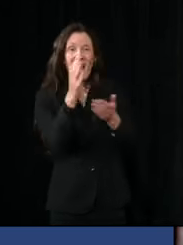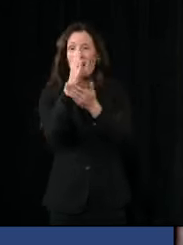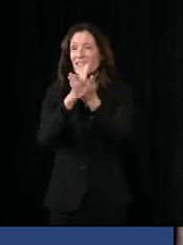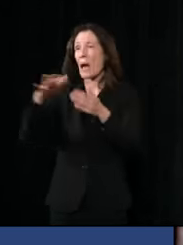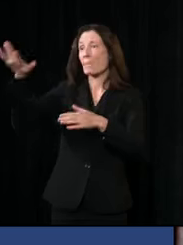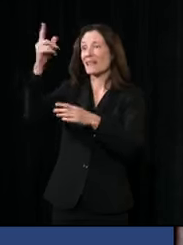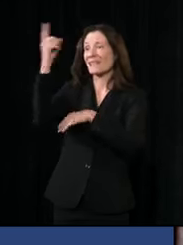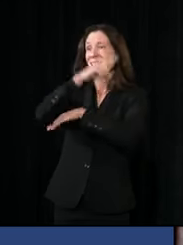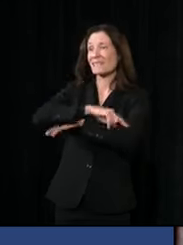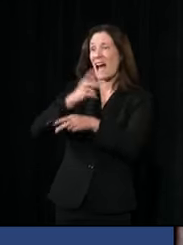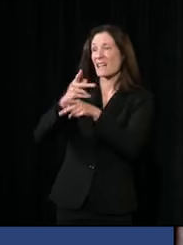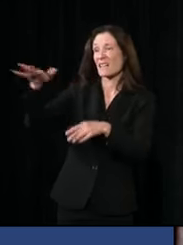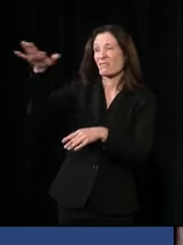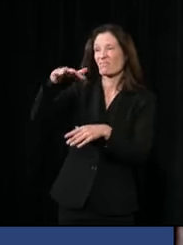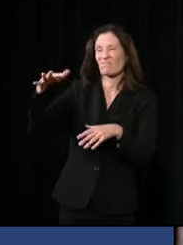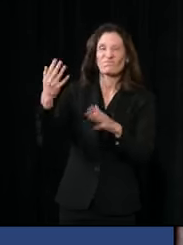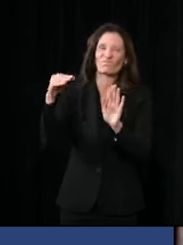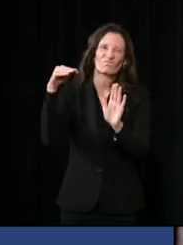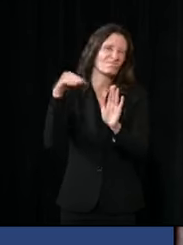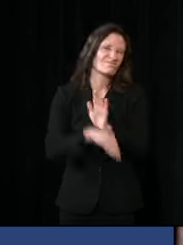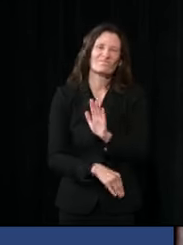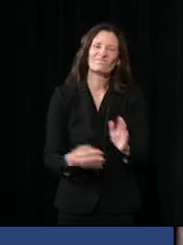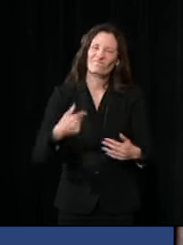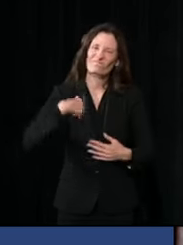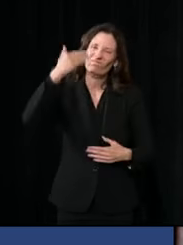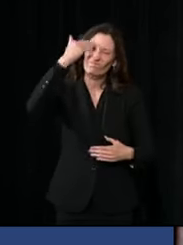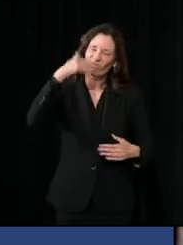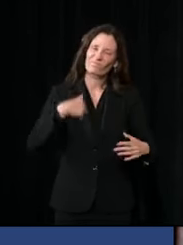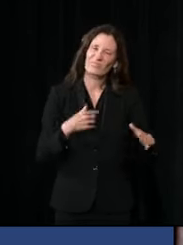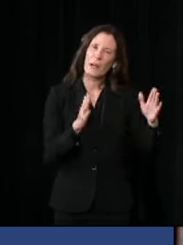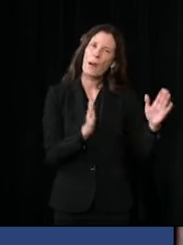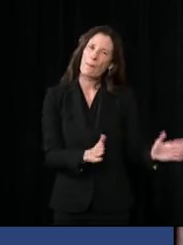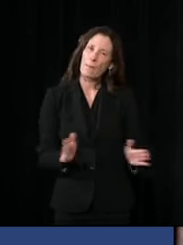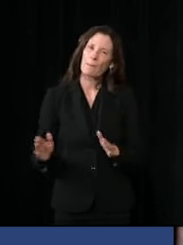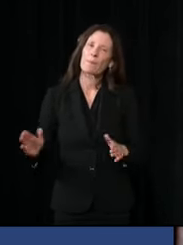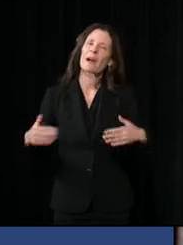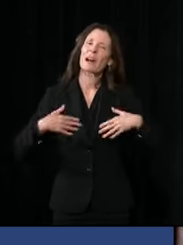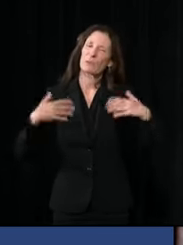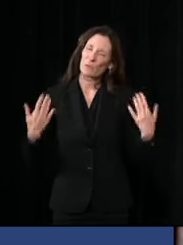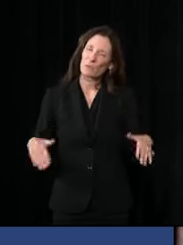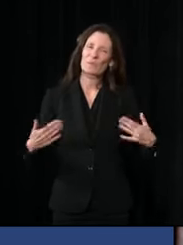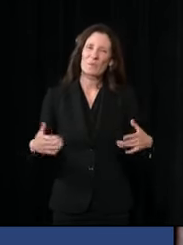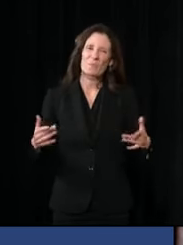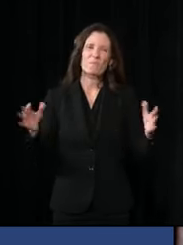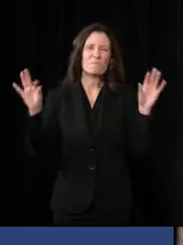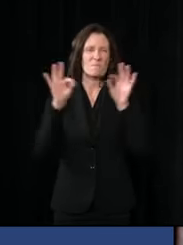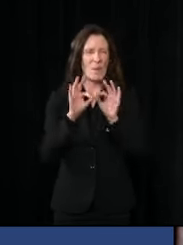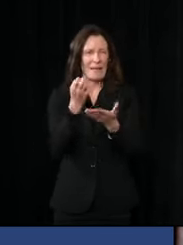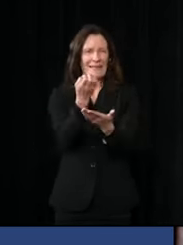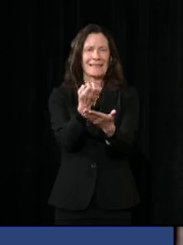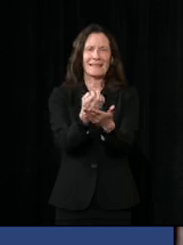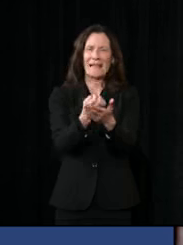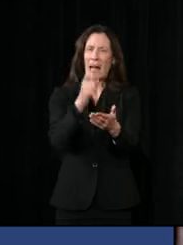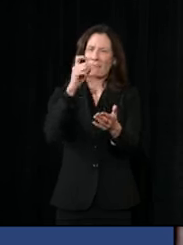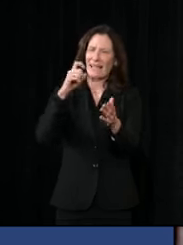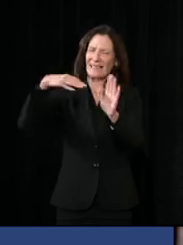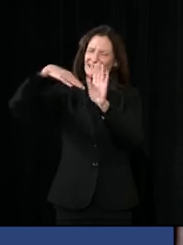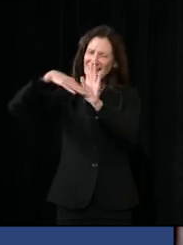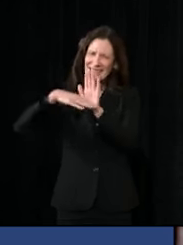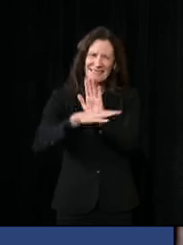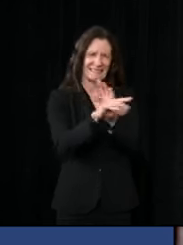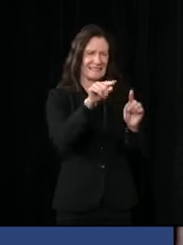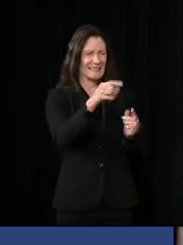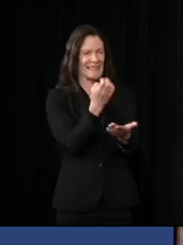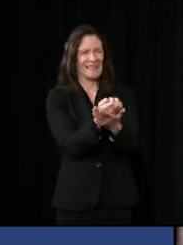we know that as the economy begins to come alive again in the future, we're going to need child care providers to help us care for our children so that we